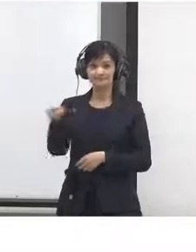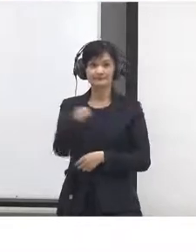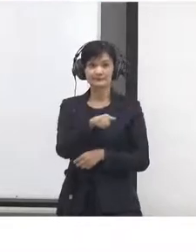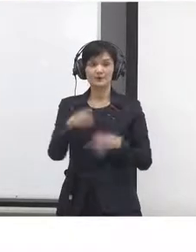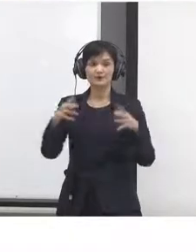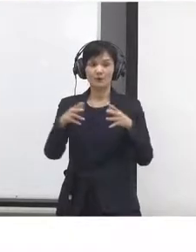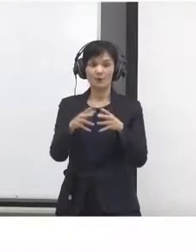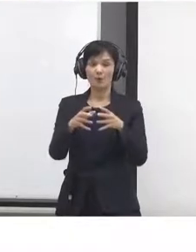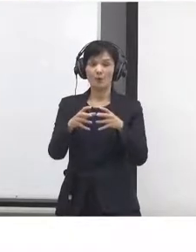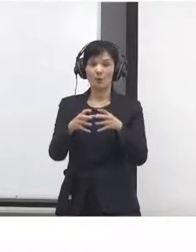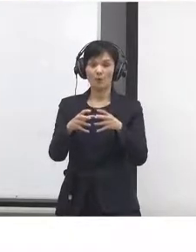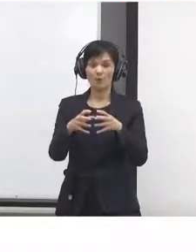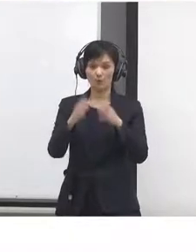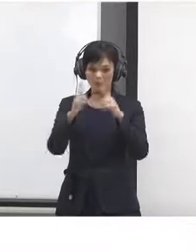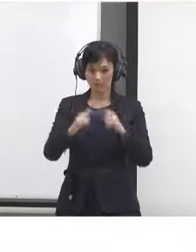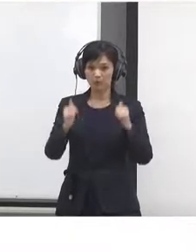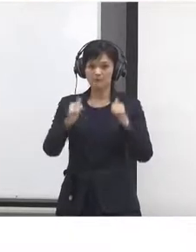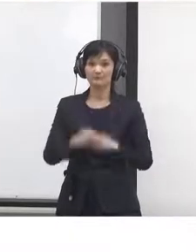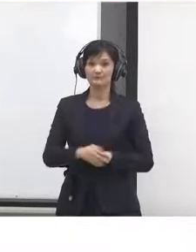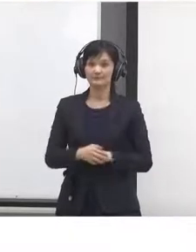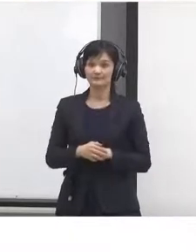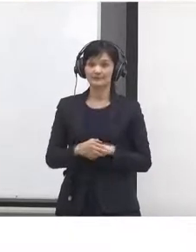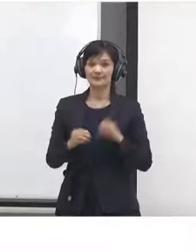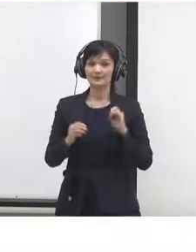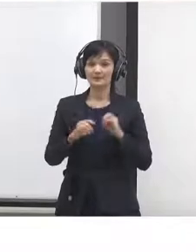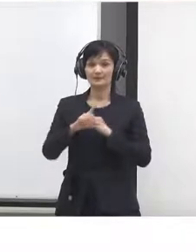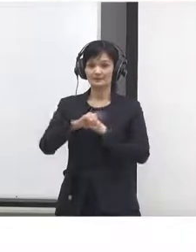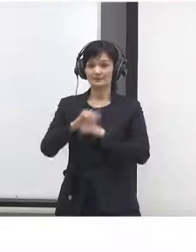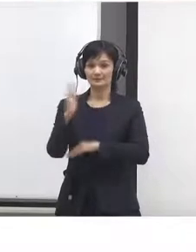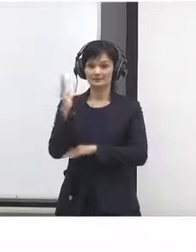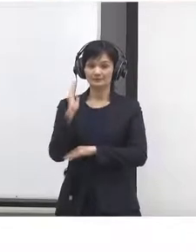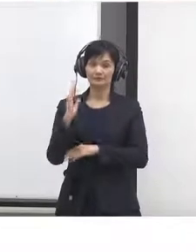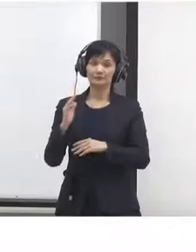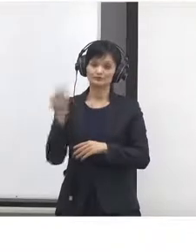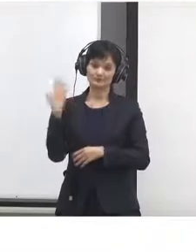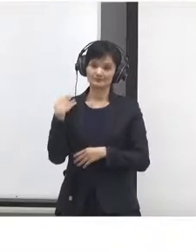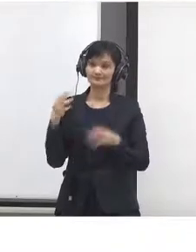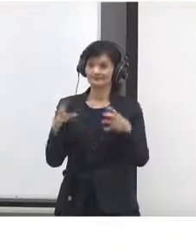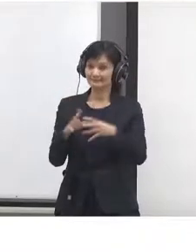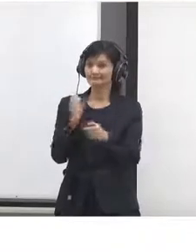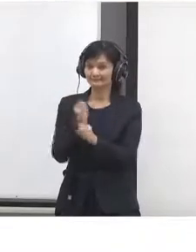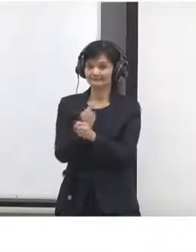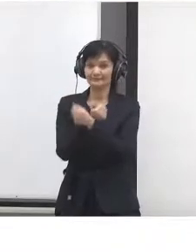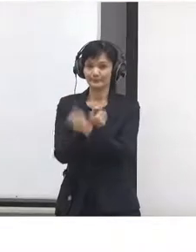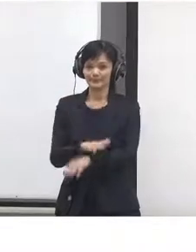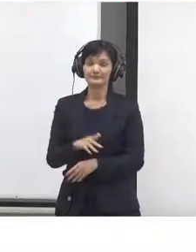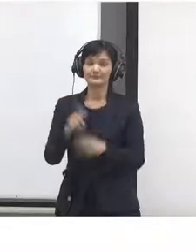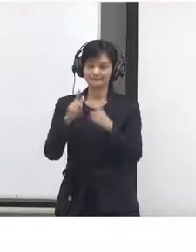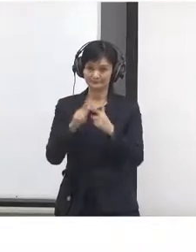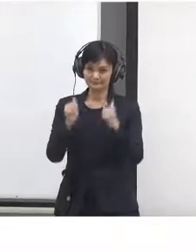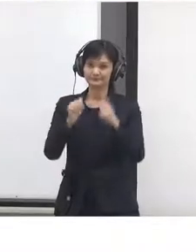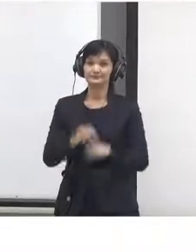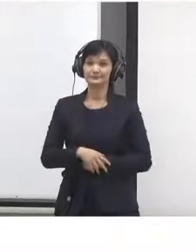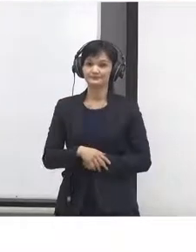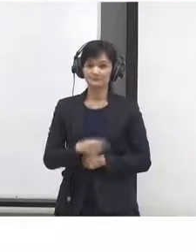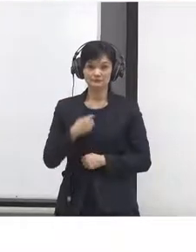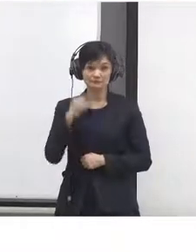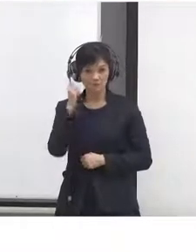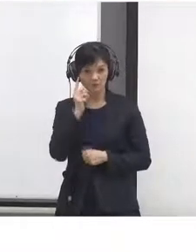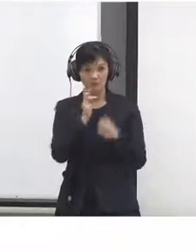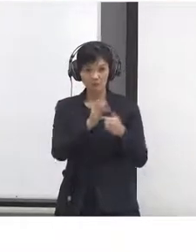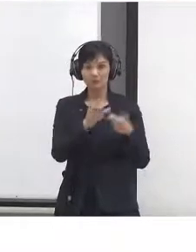GovZero. So my question is, I would like to know in Toronto, in Civitech Toronto, do you have any